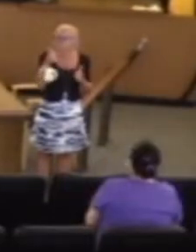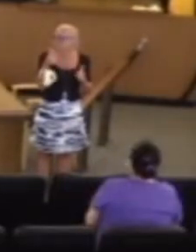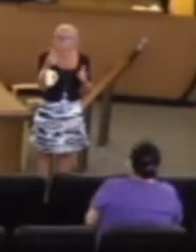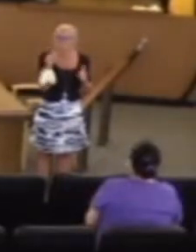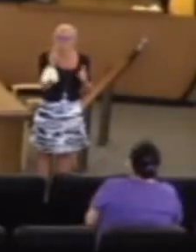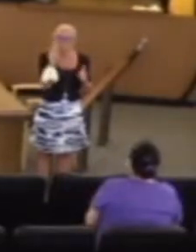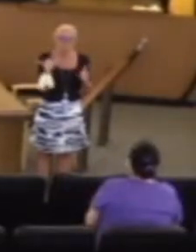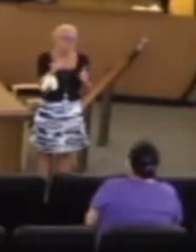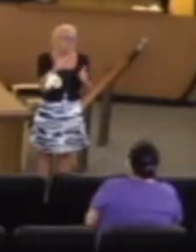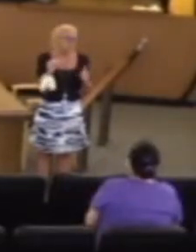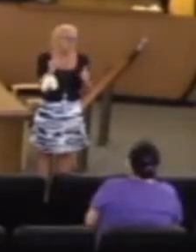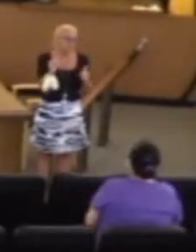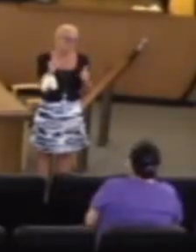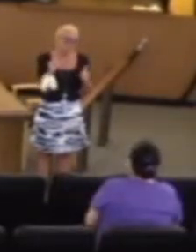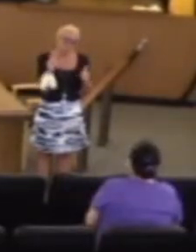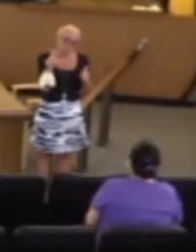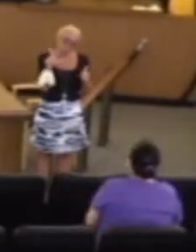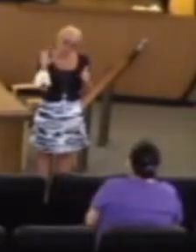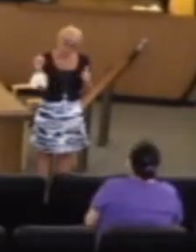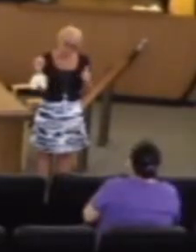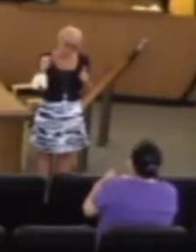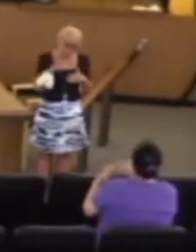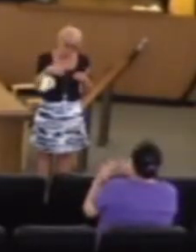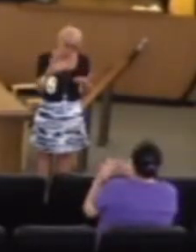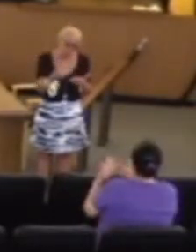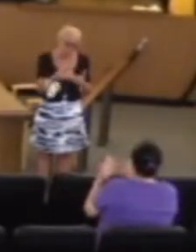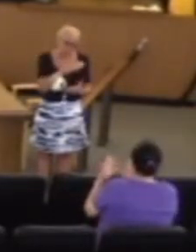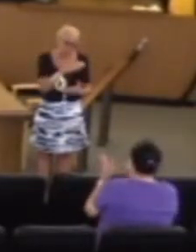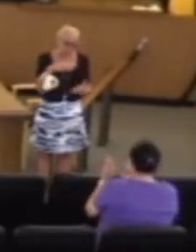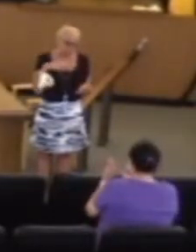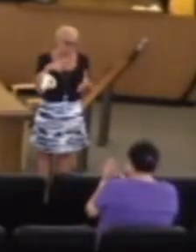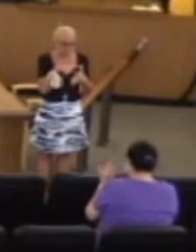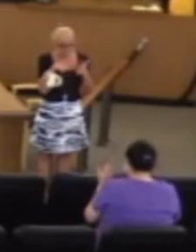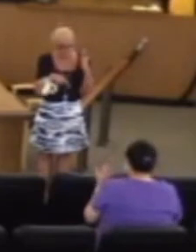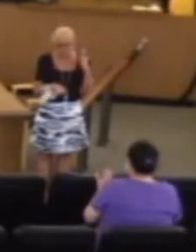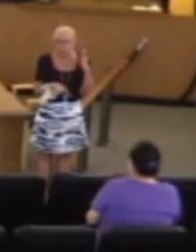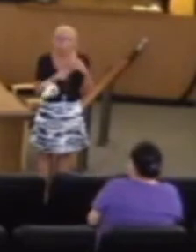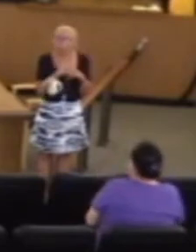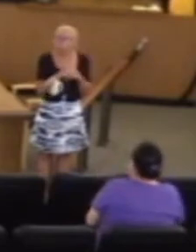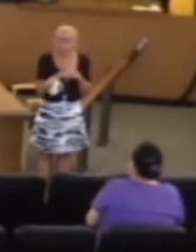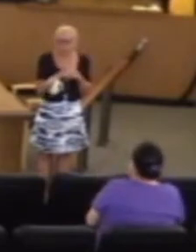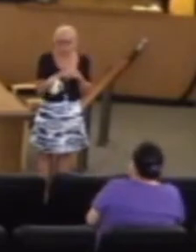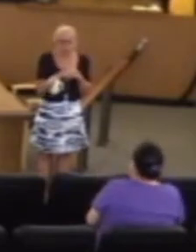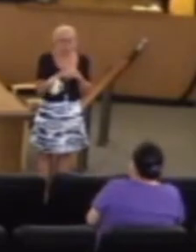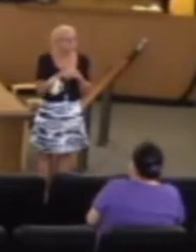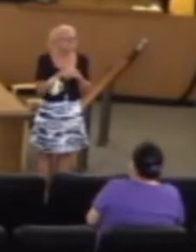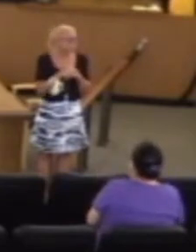Gooseby. Aye. Councilman Muscarella. Madam Clerk, please call the call the calendar.